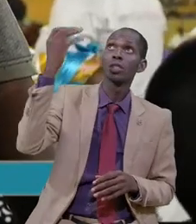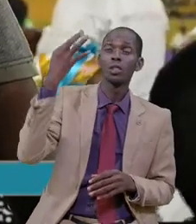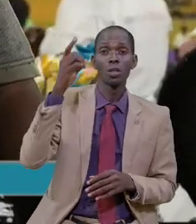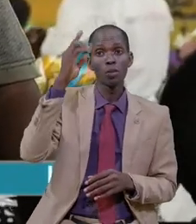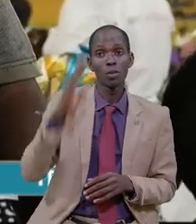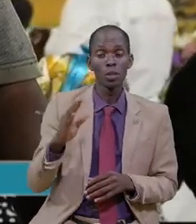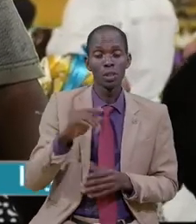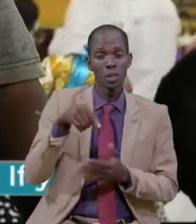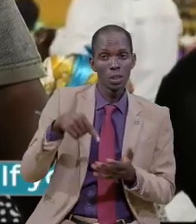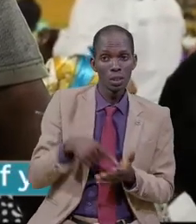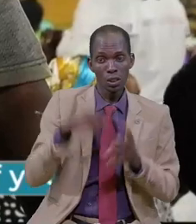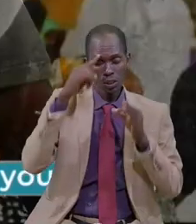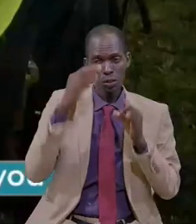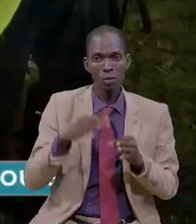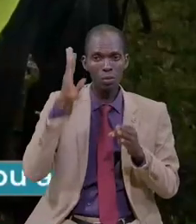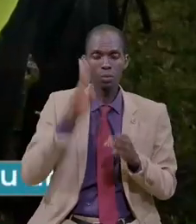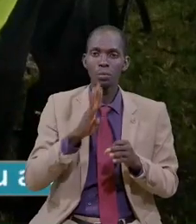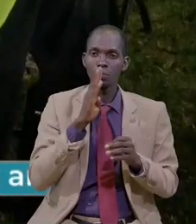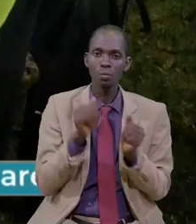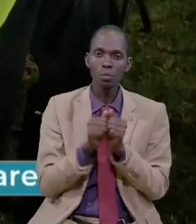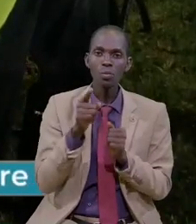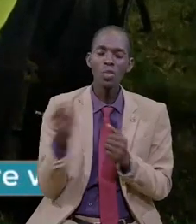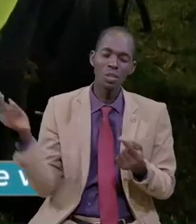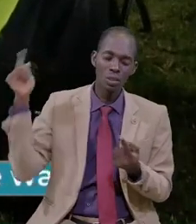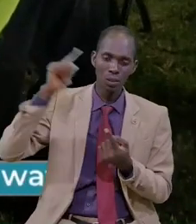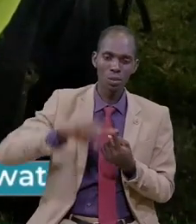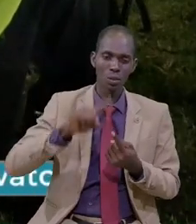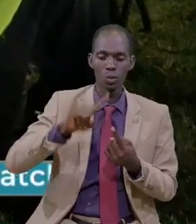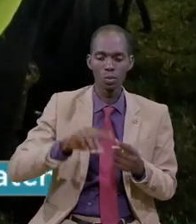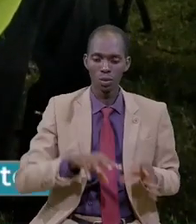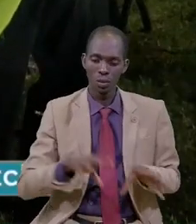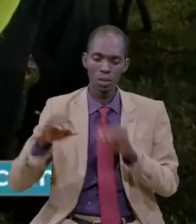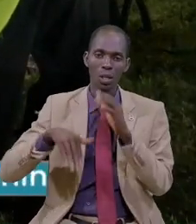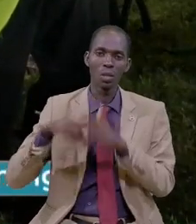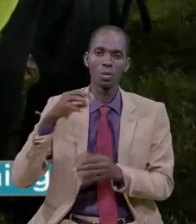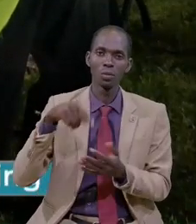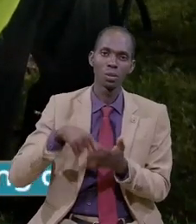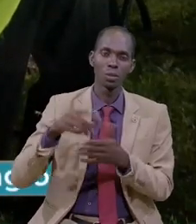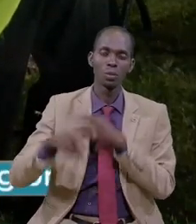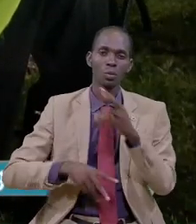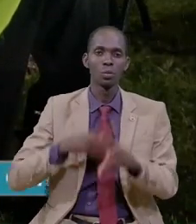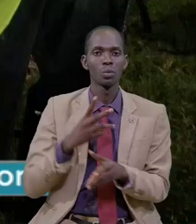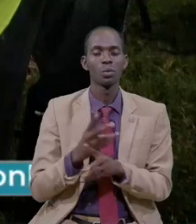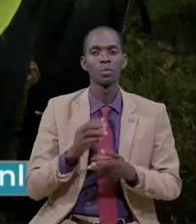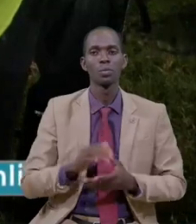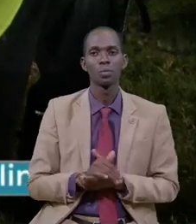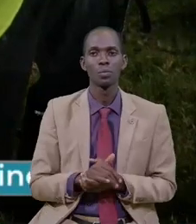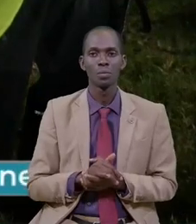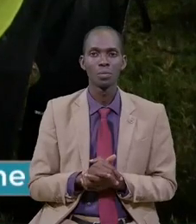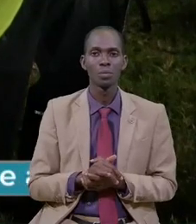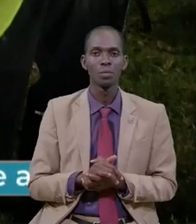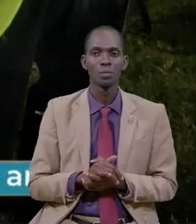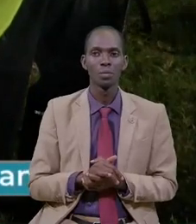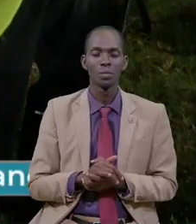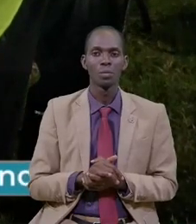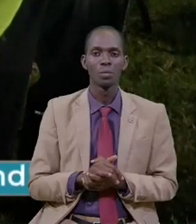you permanently till you leave this world. Et donc, comme vous recevez les encouragements, vous avez donc à demeurer dans cette décision